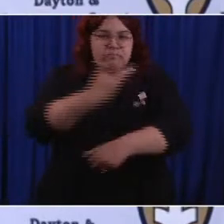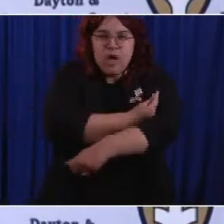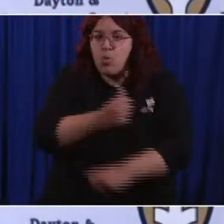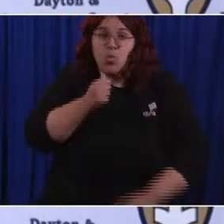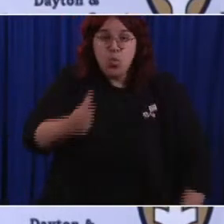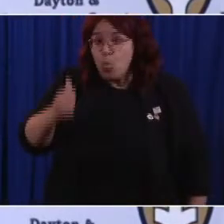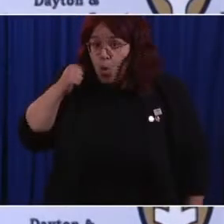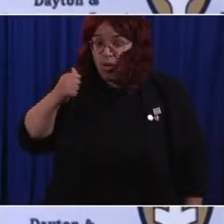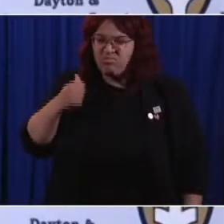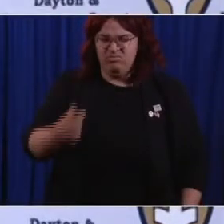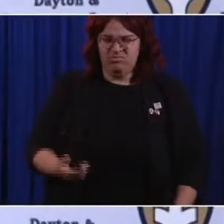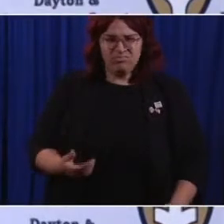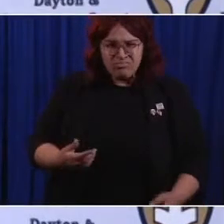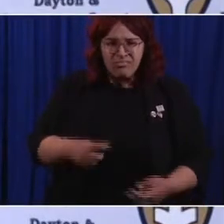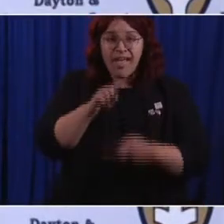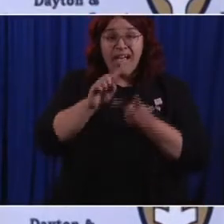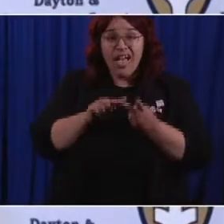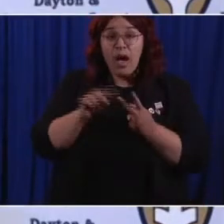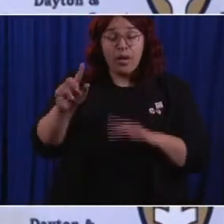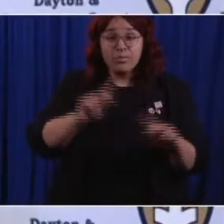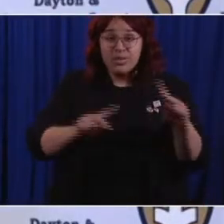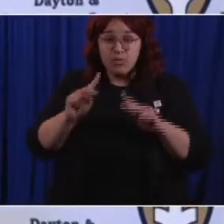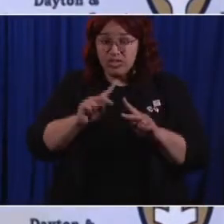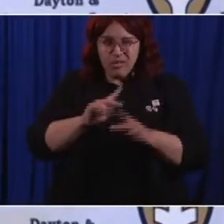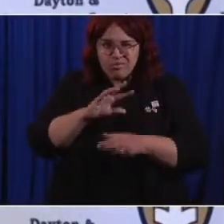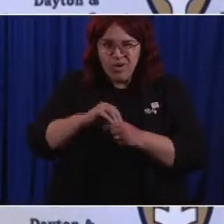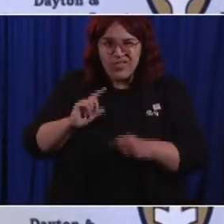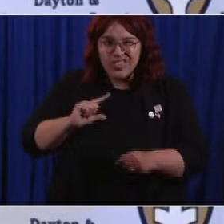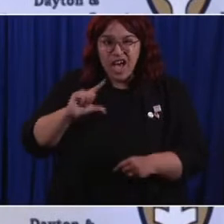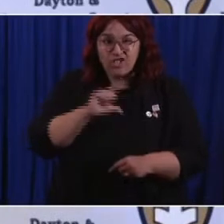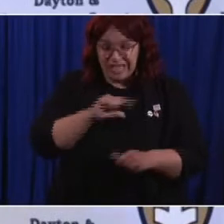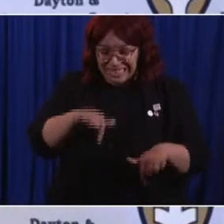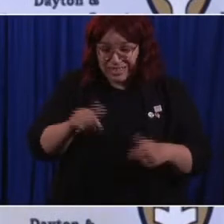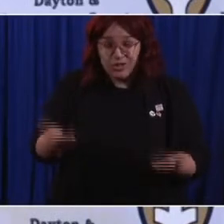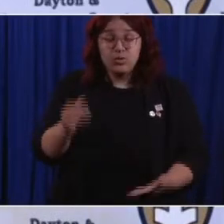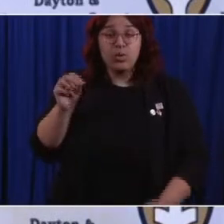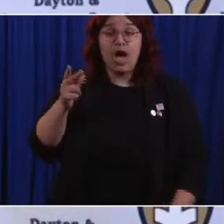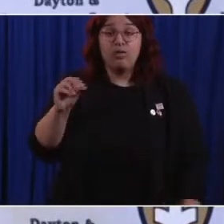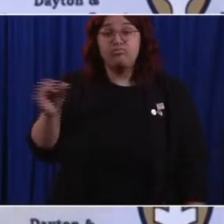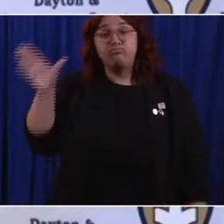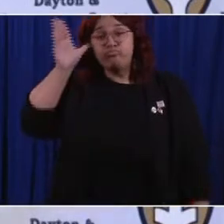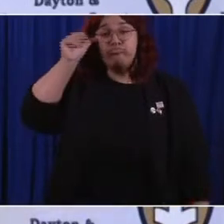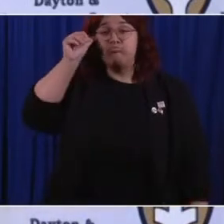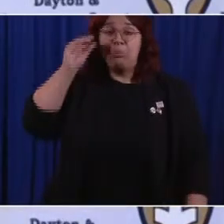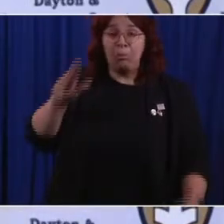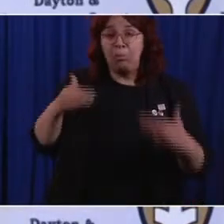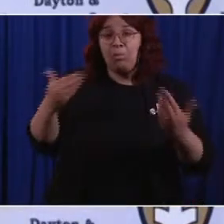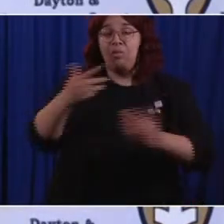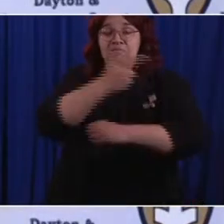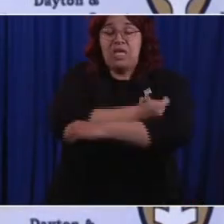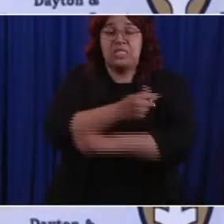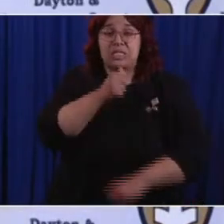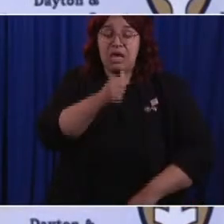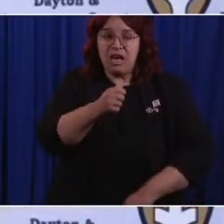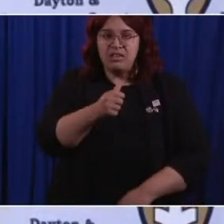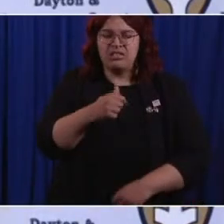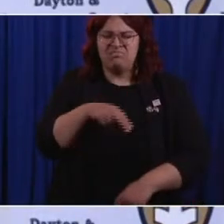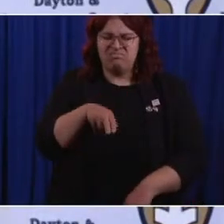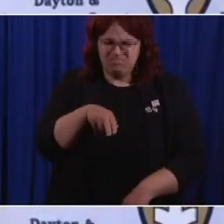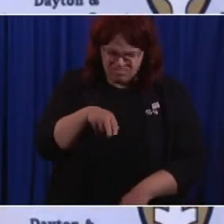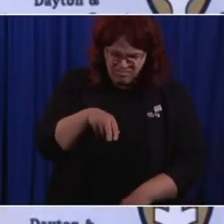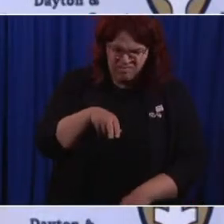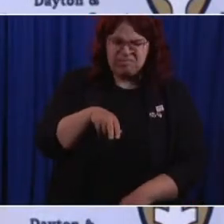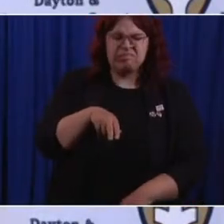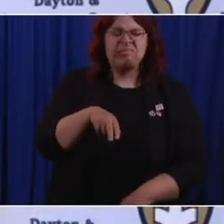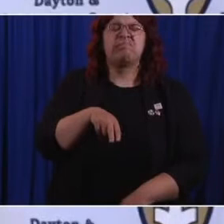also saying they're not going to get it anytime soon. And you're saying businesses can, have these vaccine